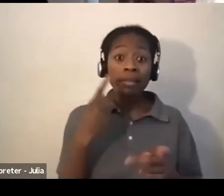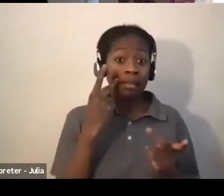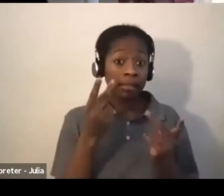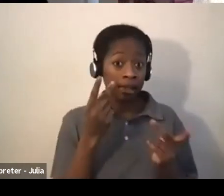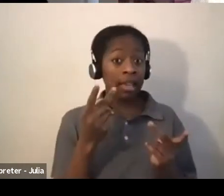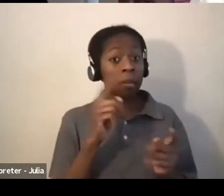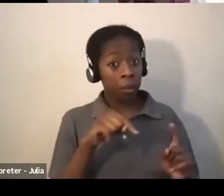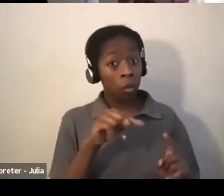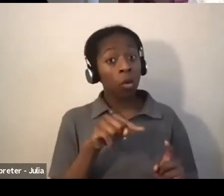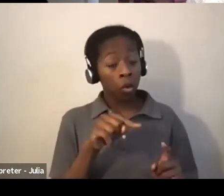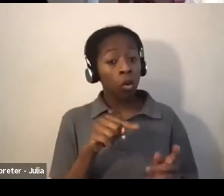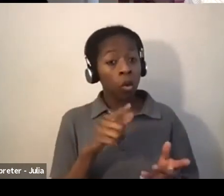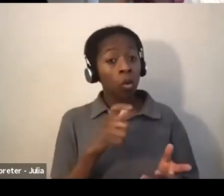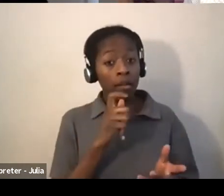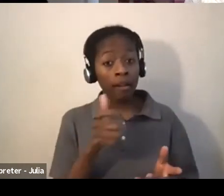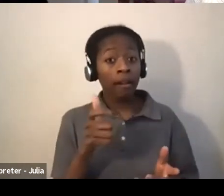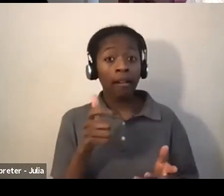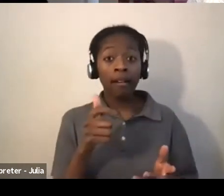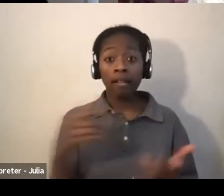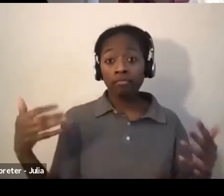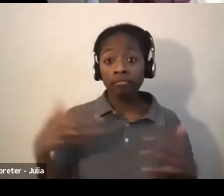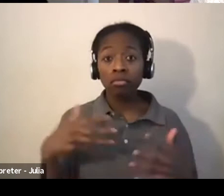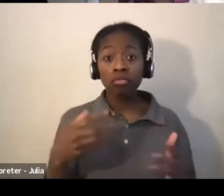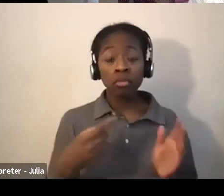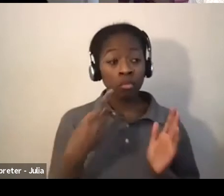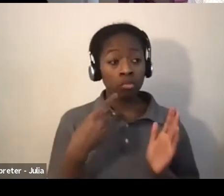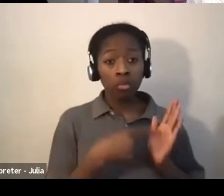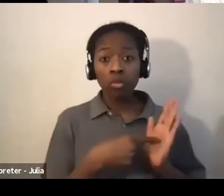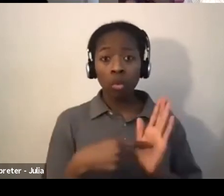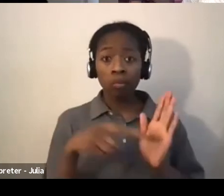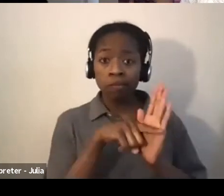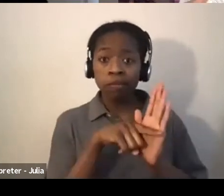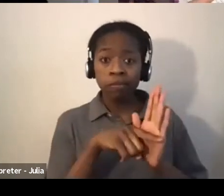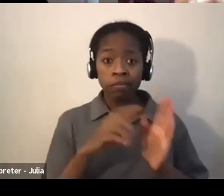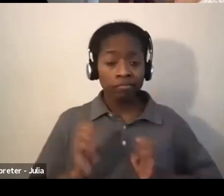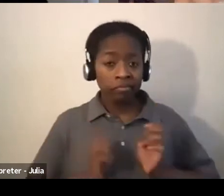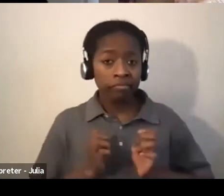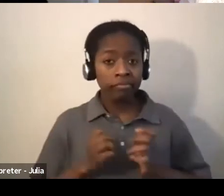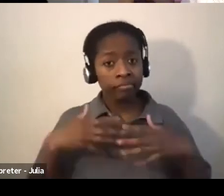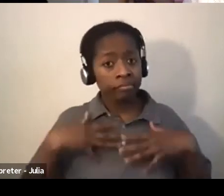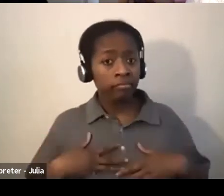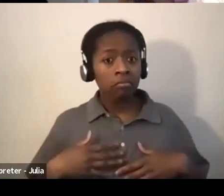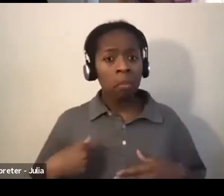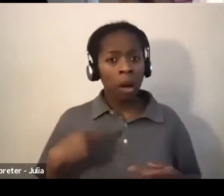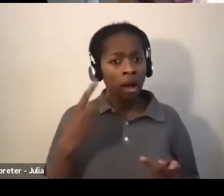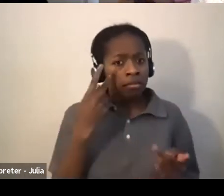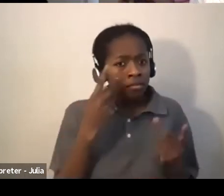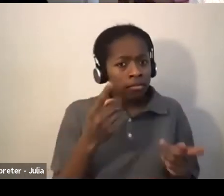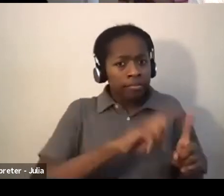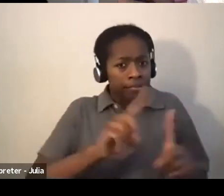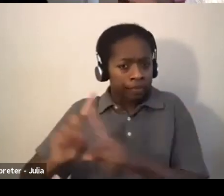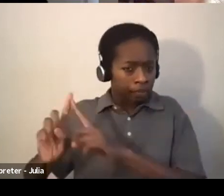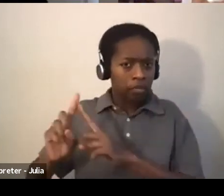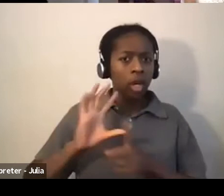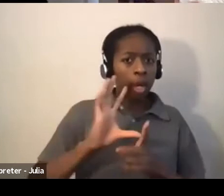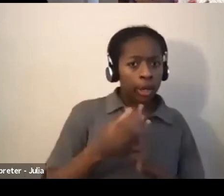afraid to show their lows. I've learned a lot on TikTok about different people, different cultures,